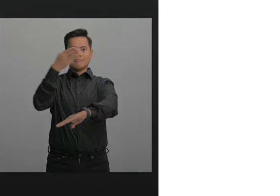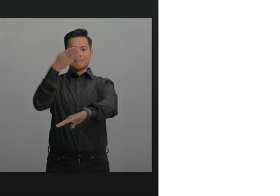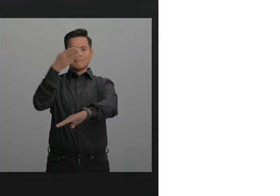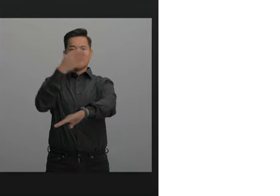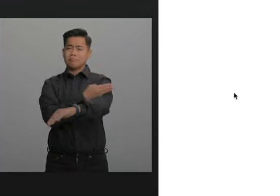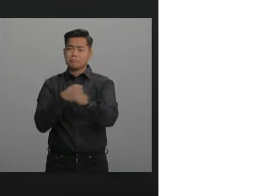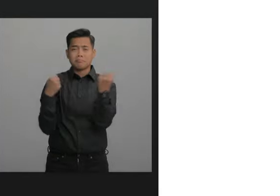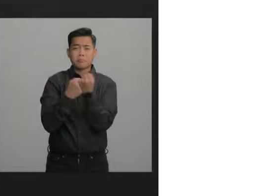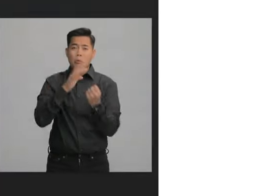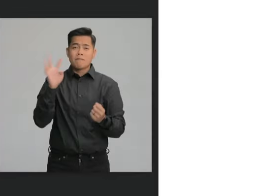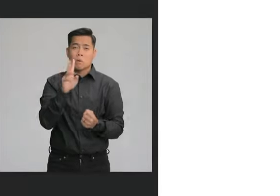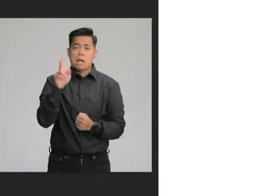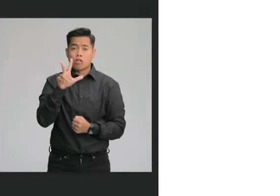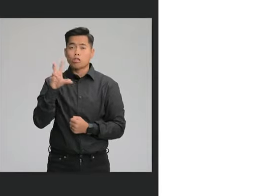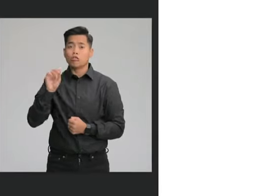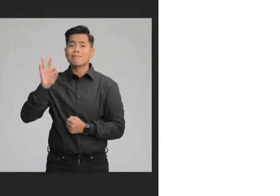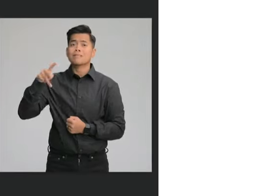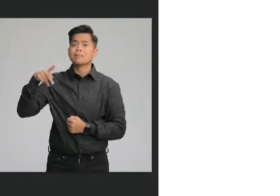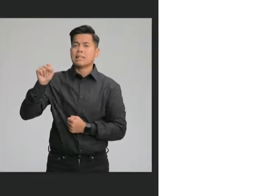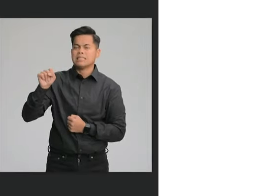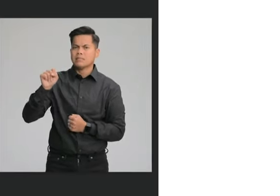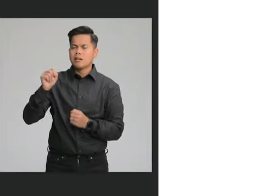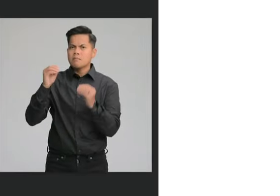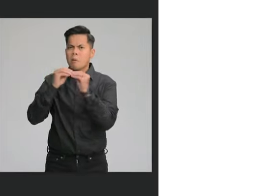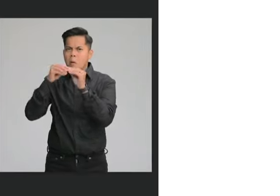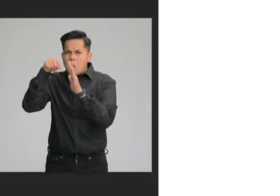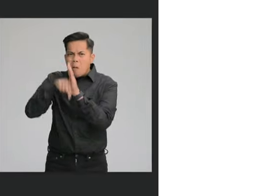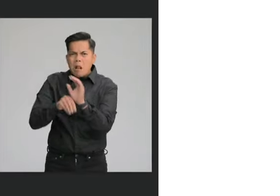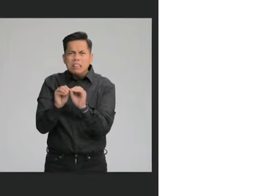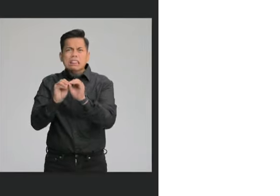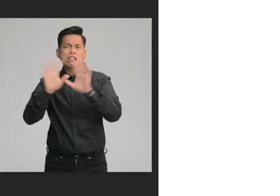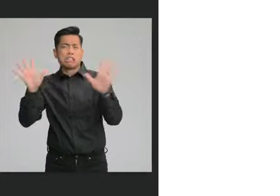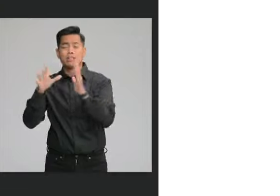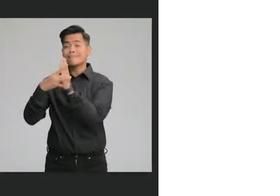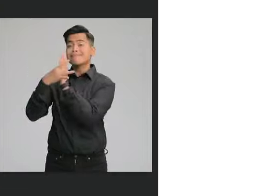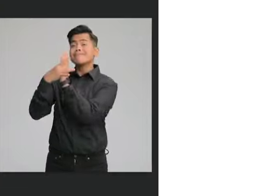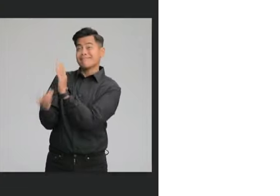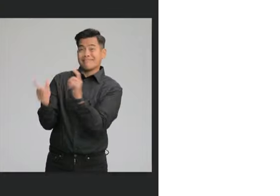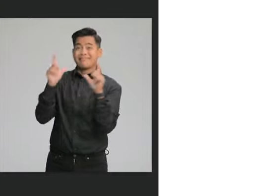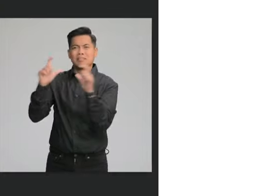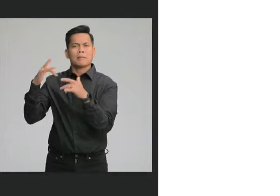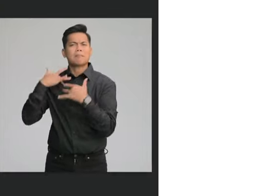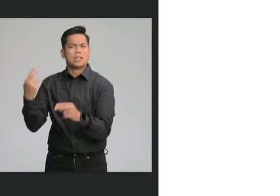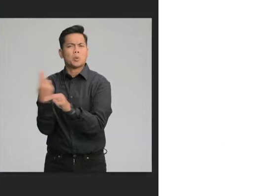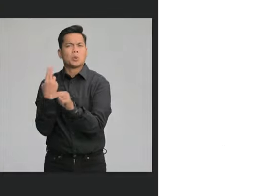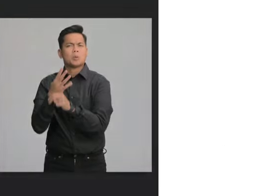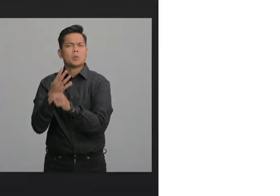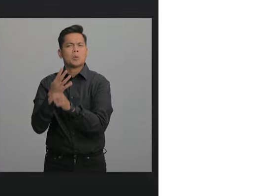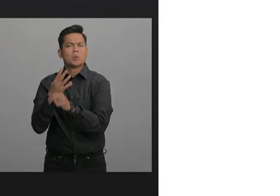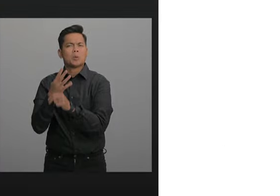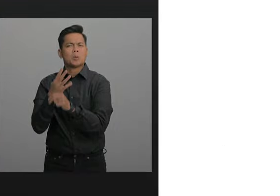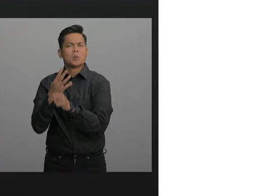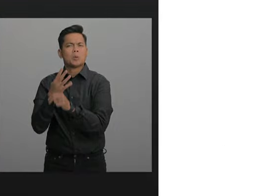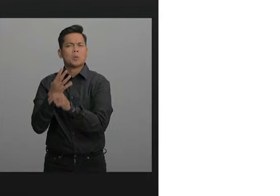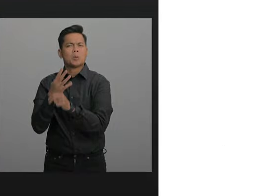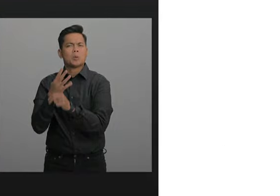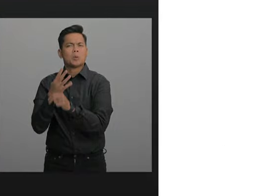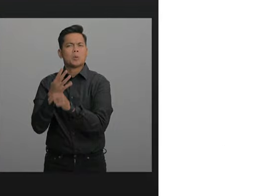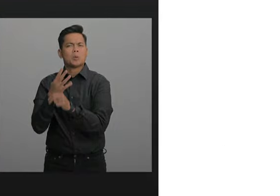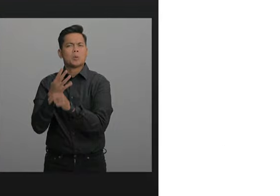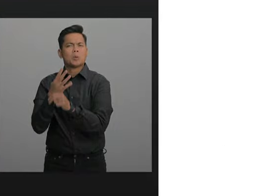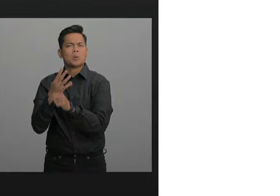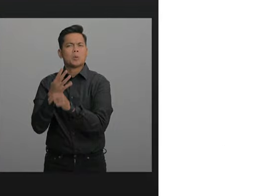deal, but okay. Pro filmmakers can also choose to record in 4K at 24 frames per second, the mm-hmm. cinematic standard. Okay, so